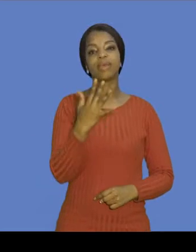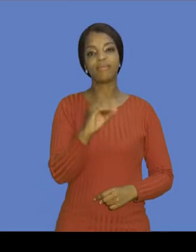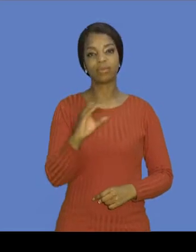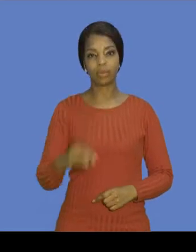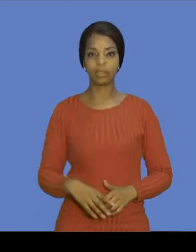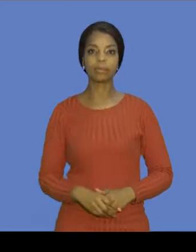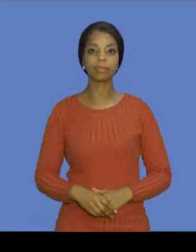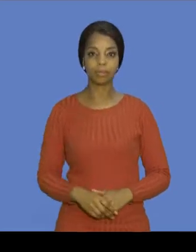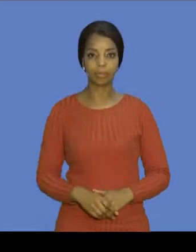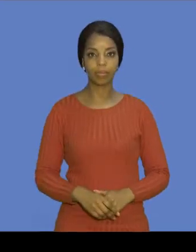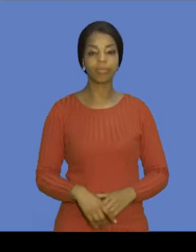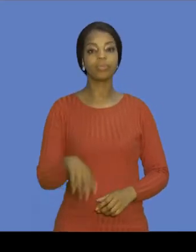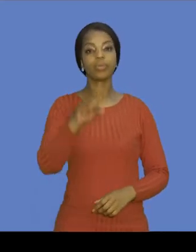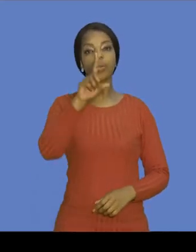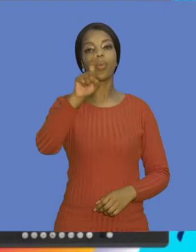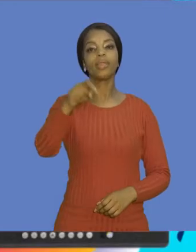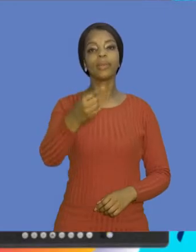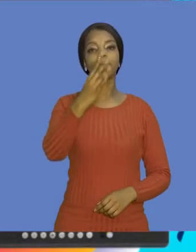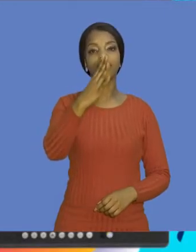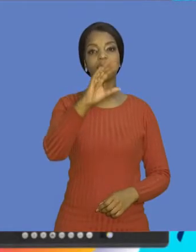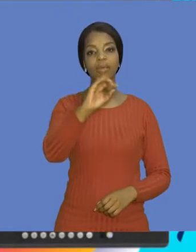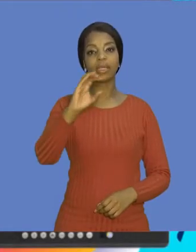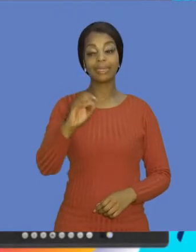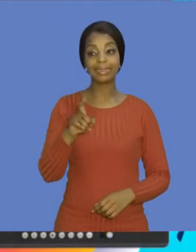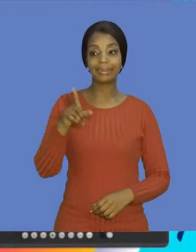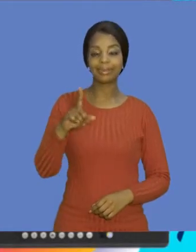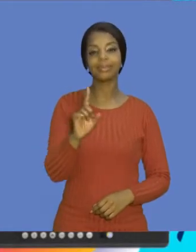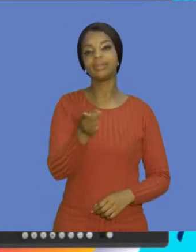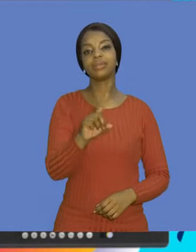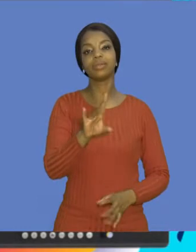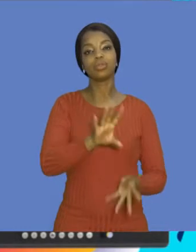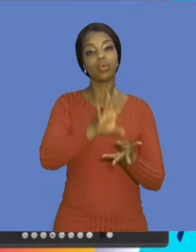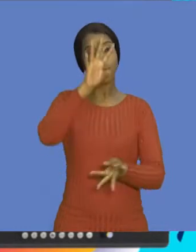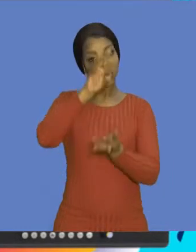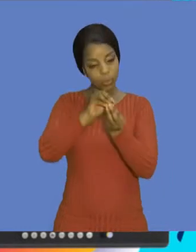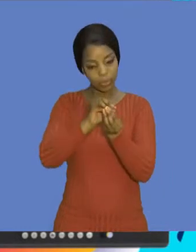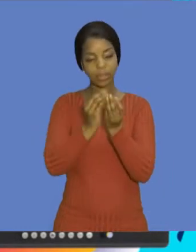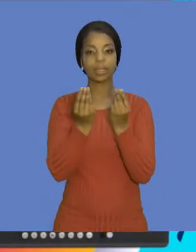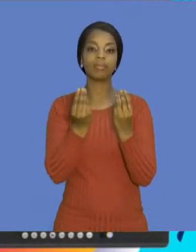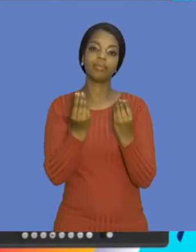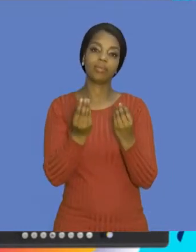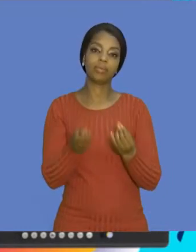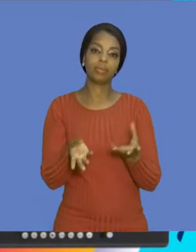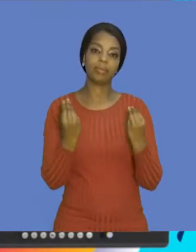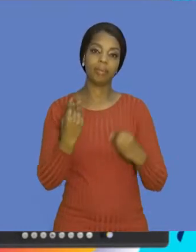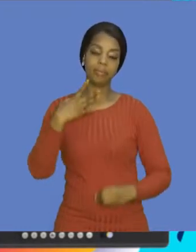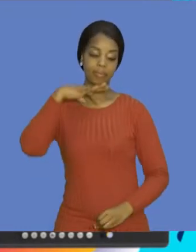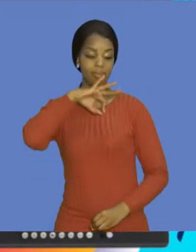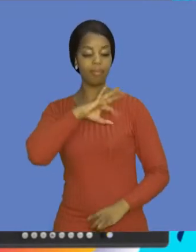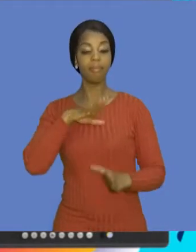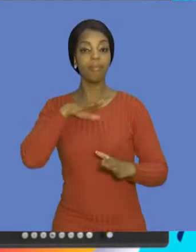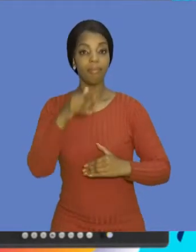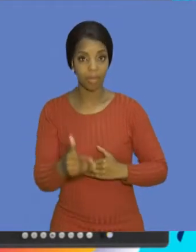1,500. 1,500 in this context will be the total interest that she earns after